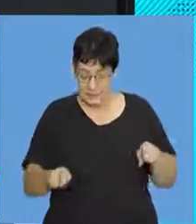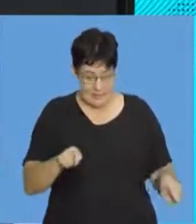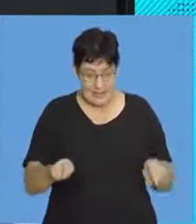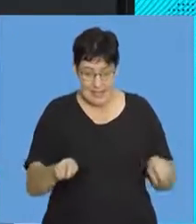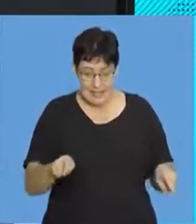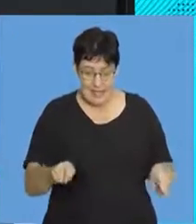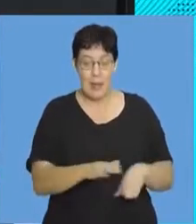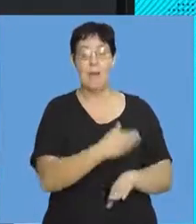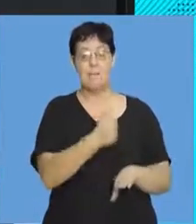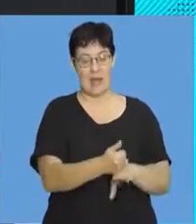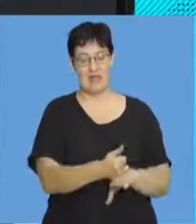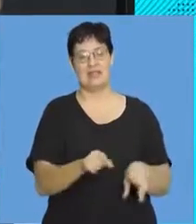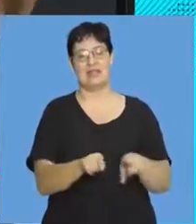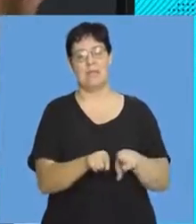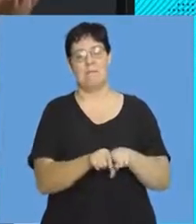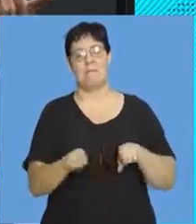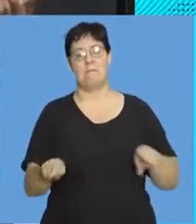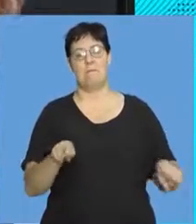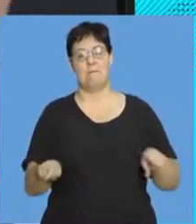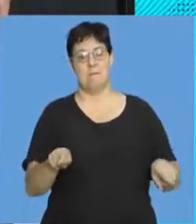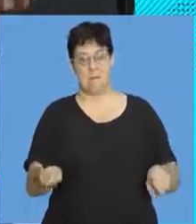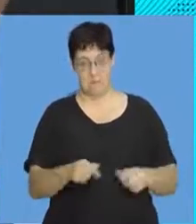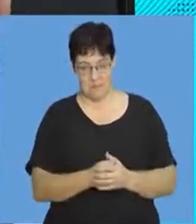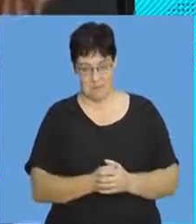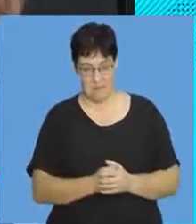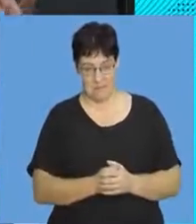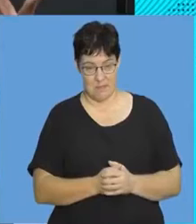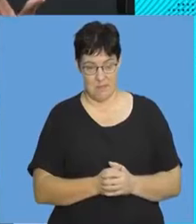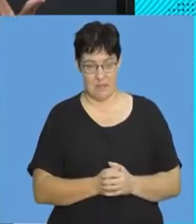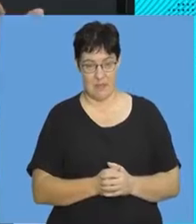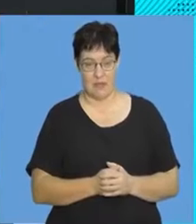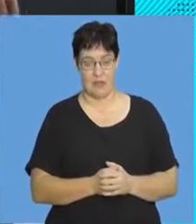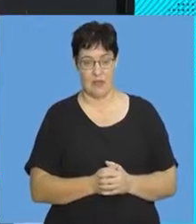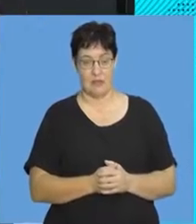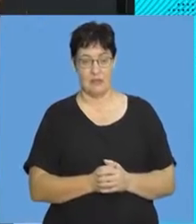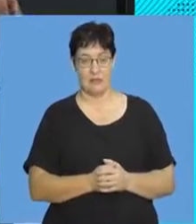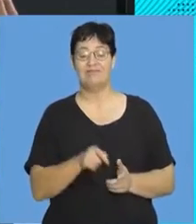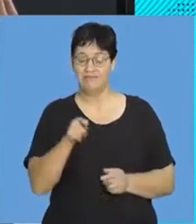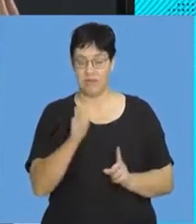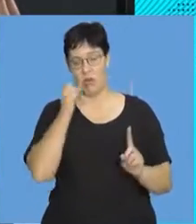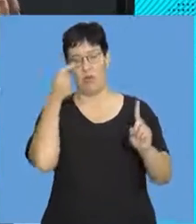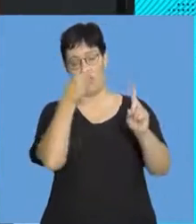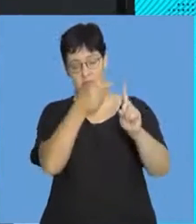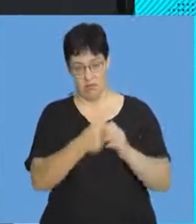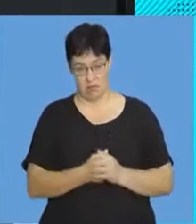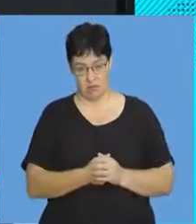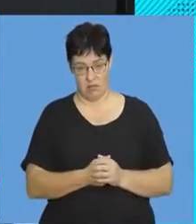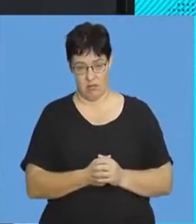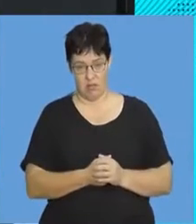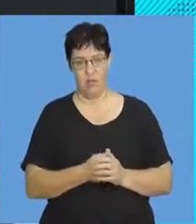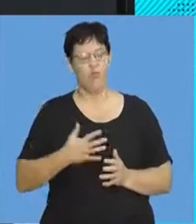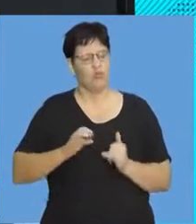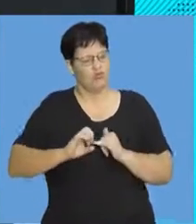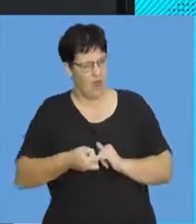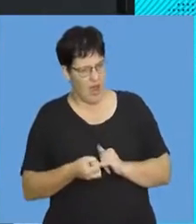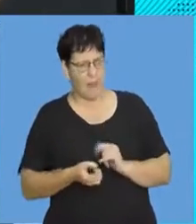But the important thing are the two 2's that I have as my bases. And that's the goal. That is what we